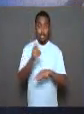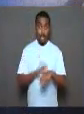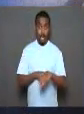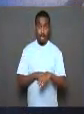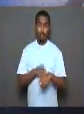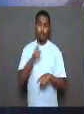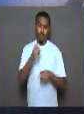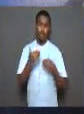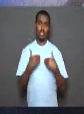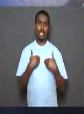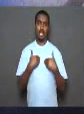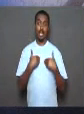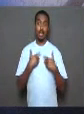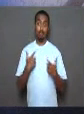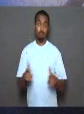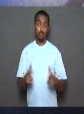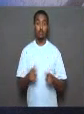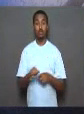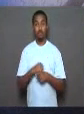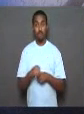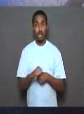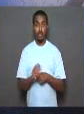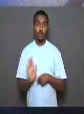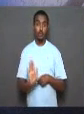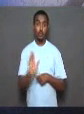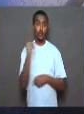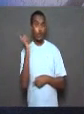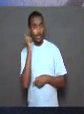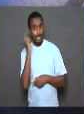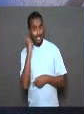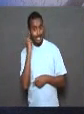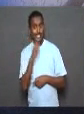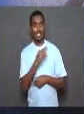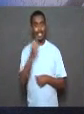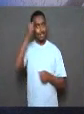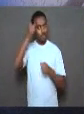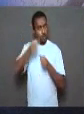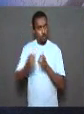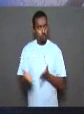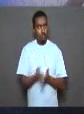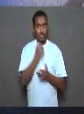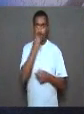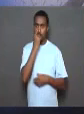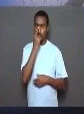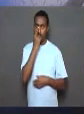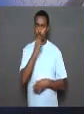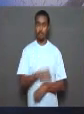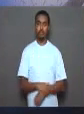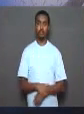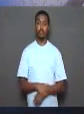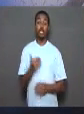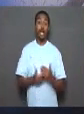Next time, you will have a chance to practice your listening and note-taking skills.